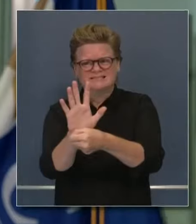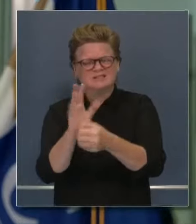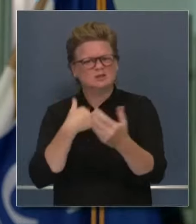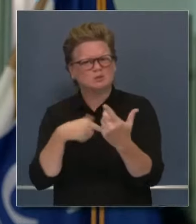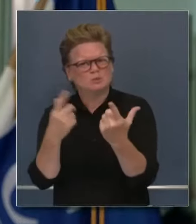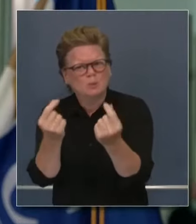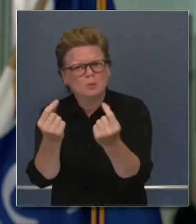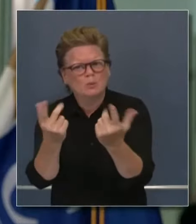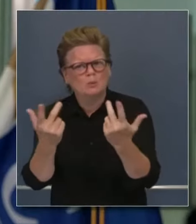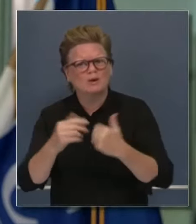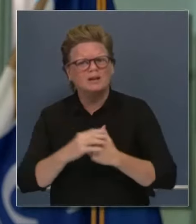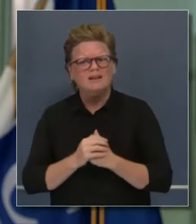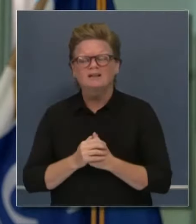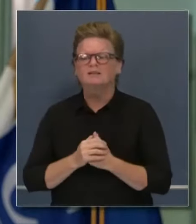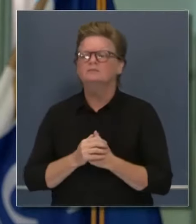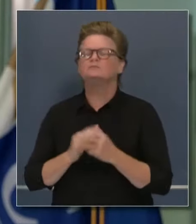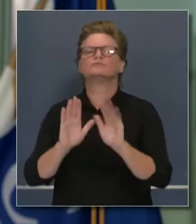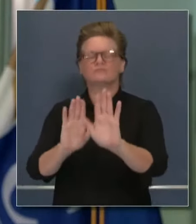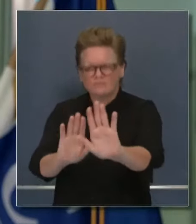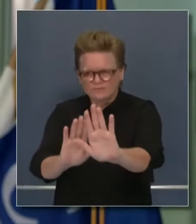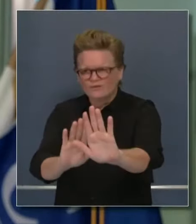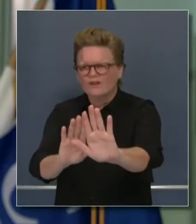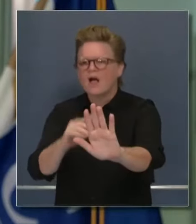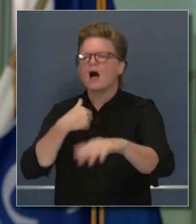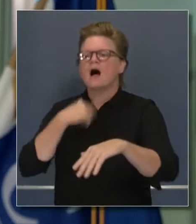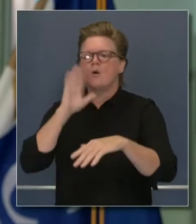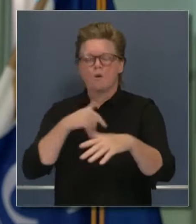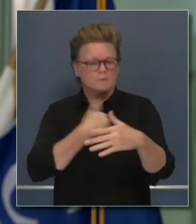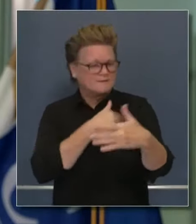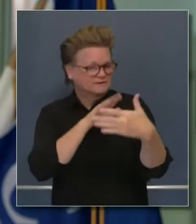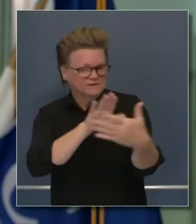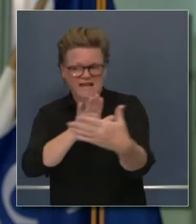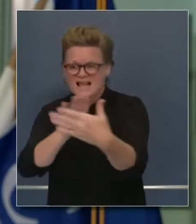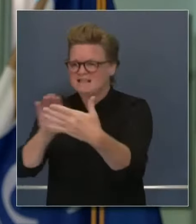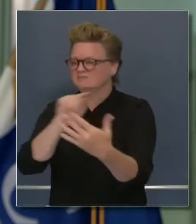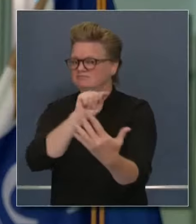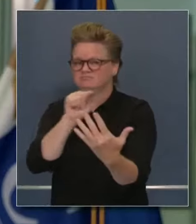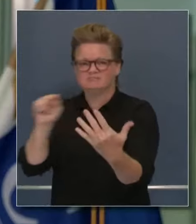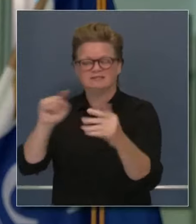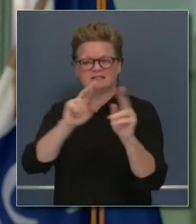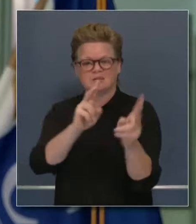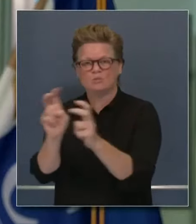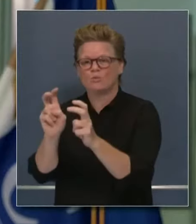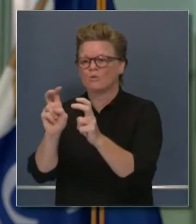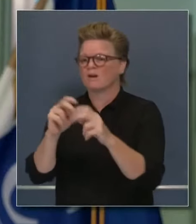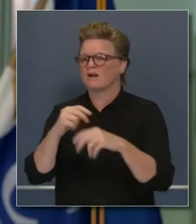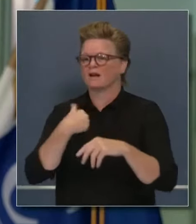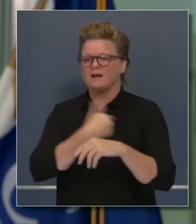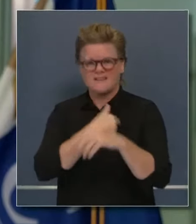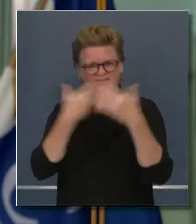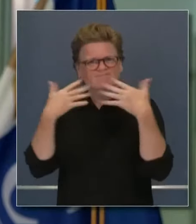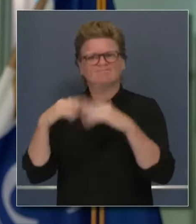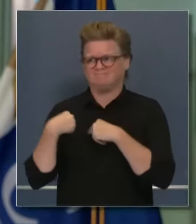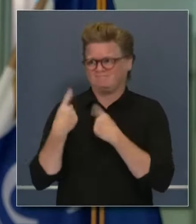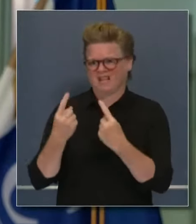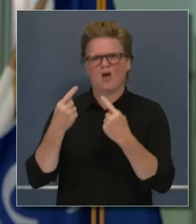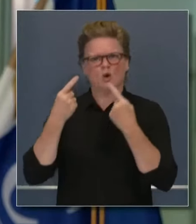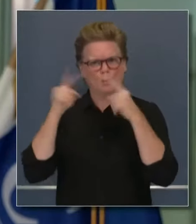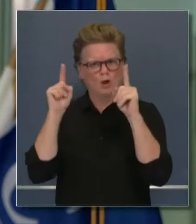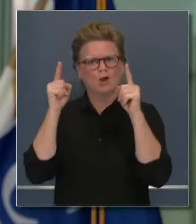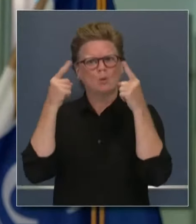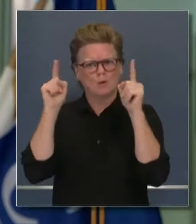As I said, we're not just dealing with these issues situationally, and we are effectively doing so, and that's because of